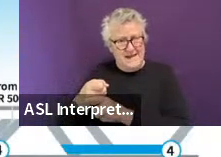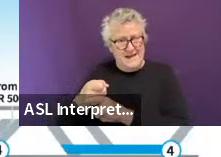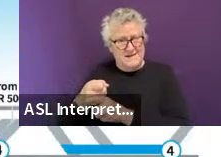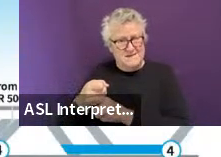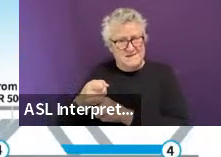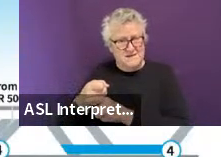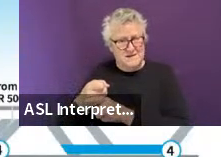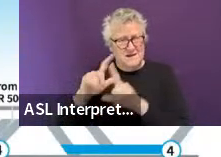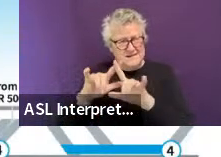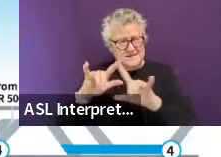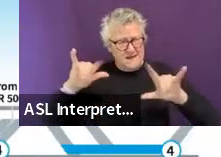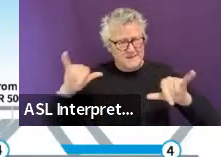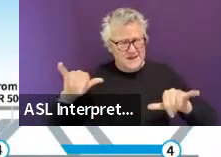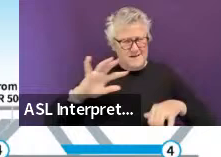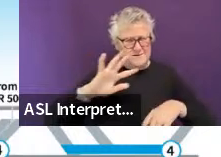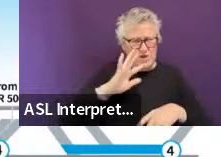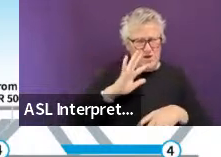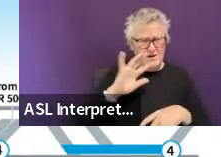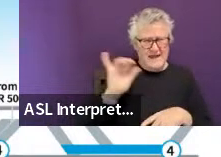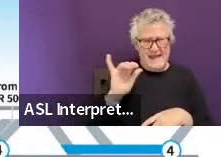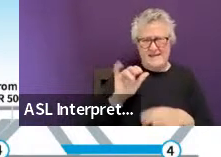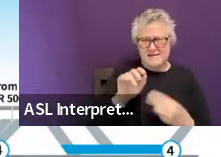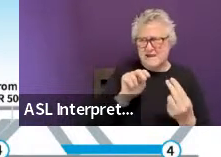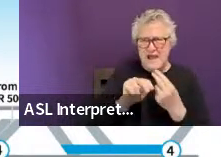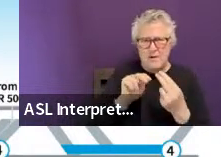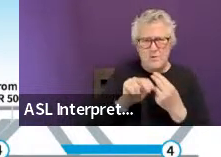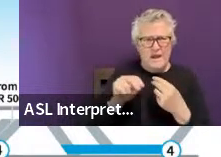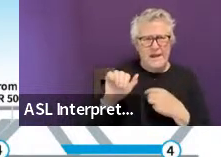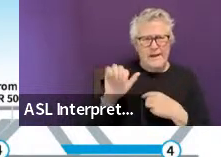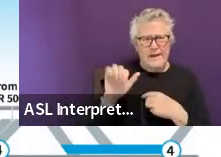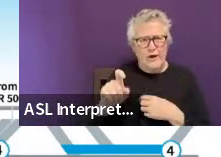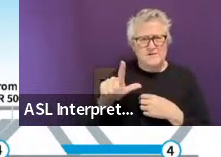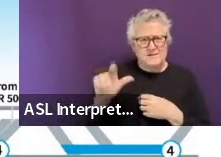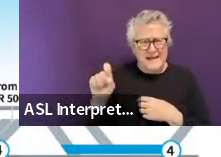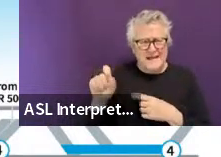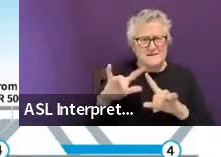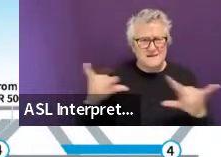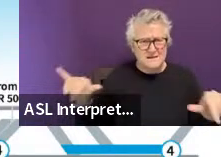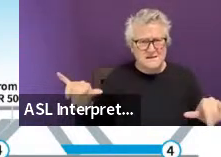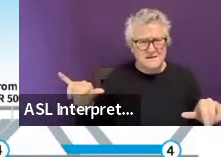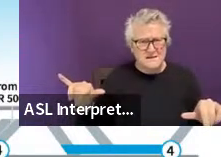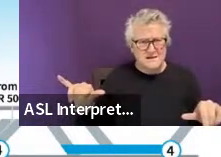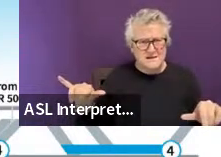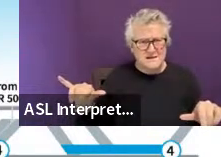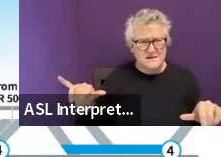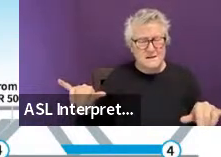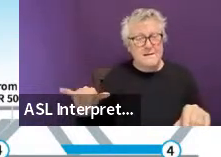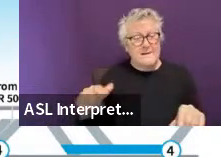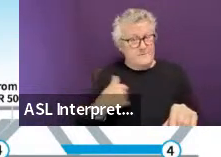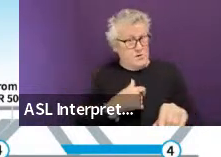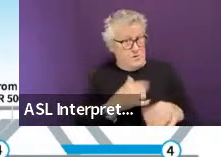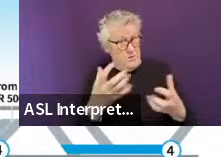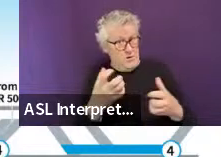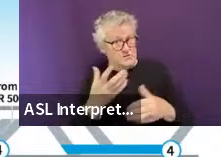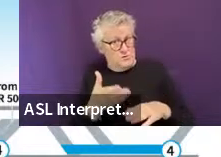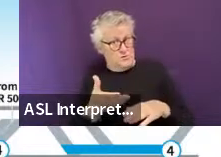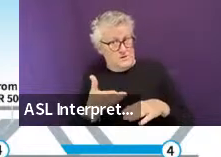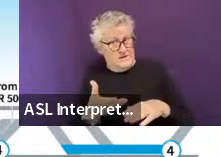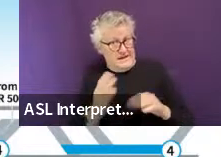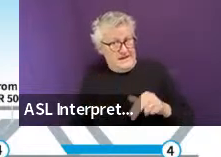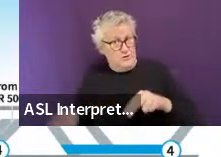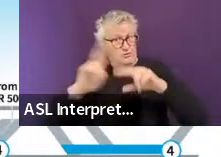The increase, the question is, do we want to increase capacity? And I say no. I say we want to